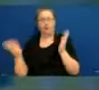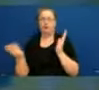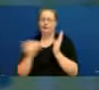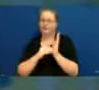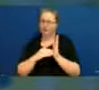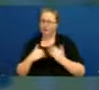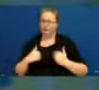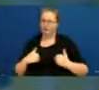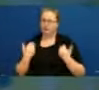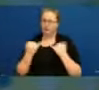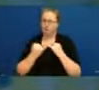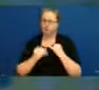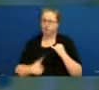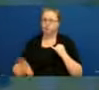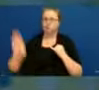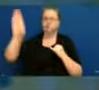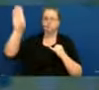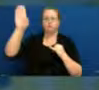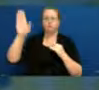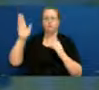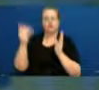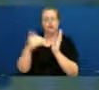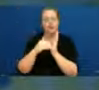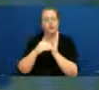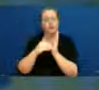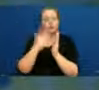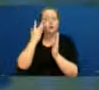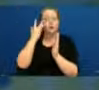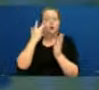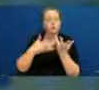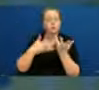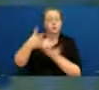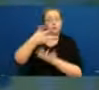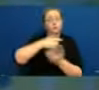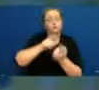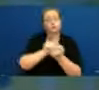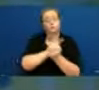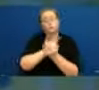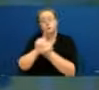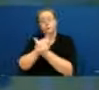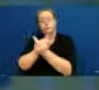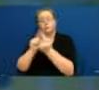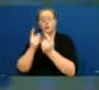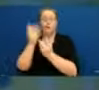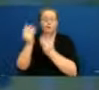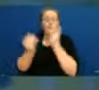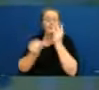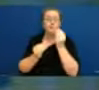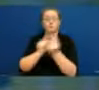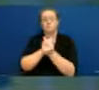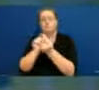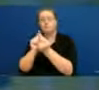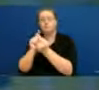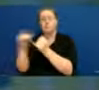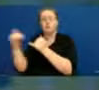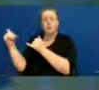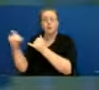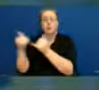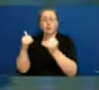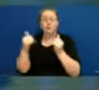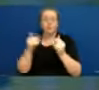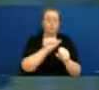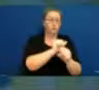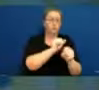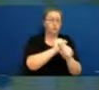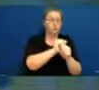young people again driving infection in the province, whether it's through social interactions primarily, whether it's through